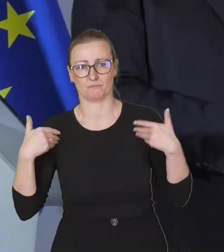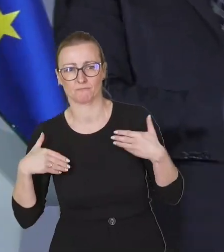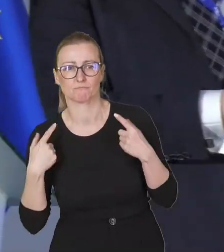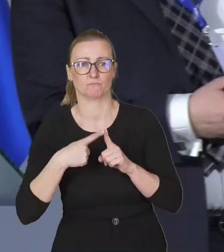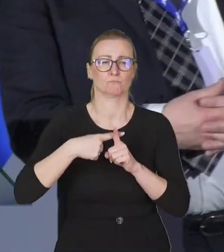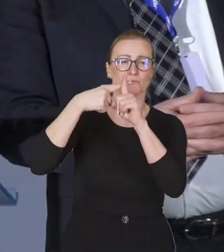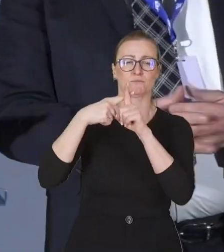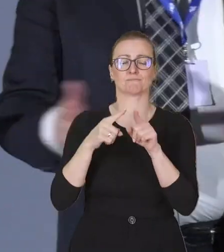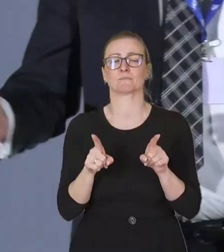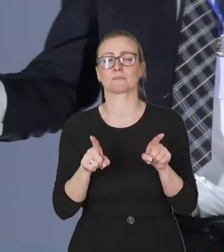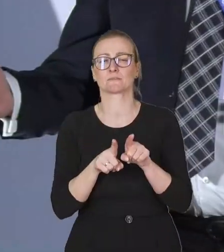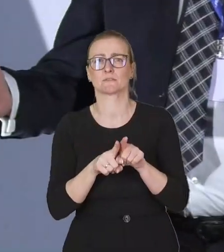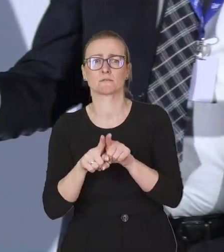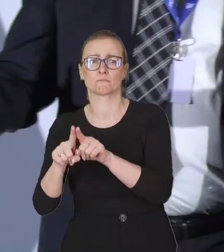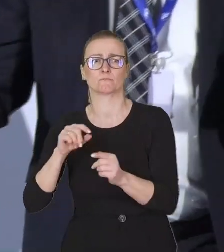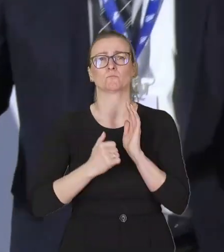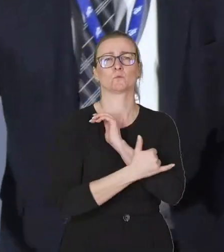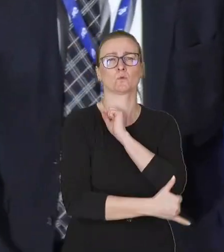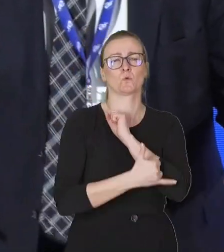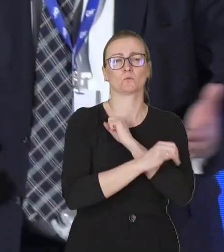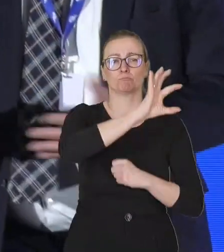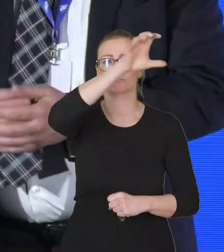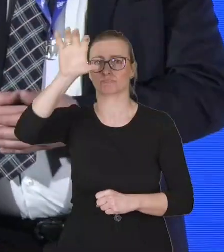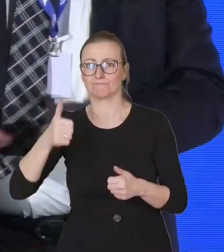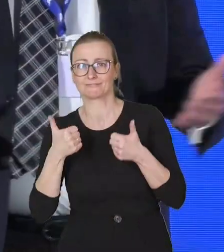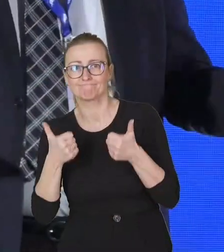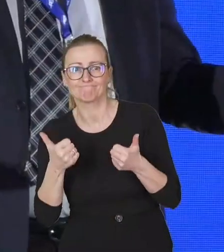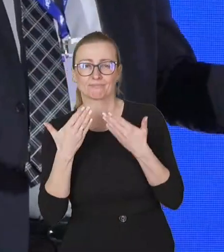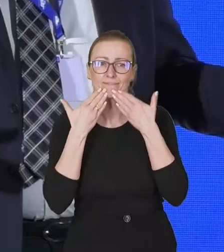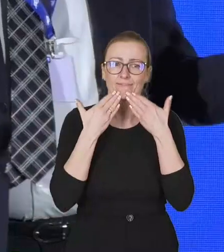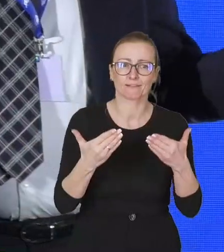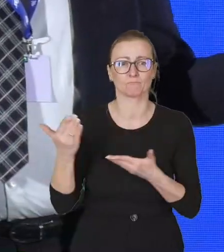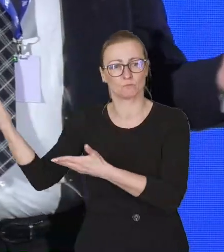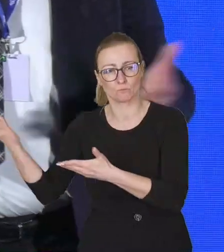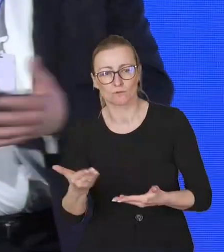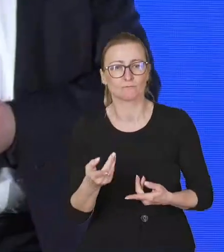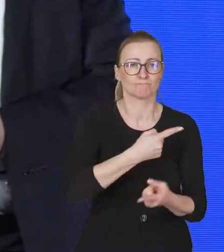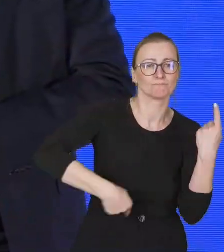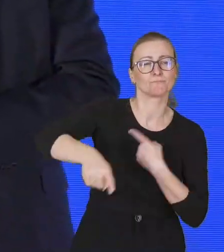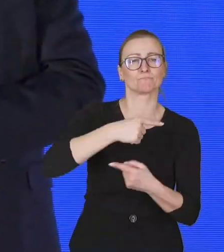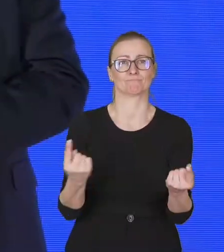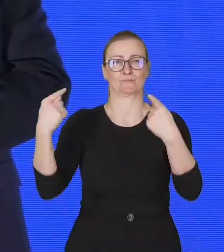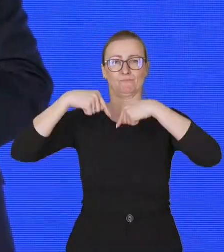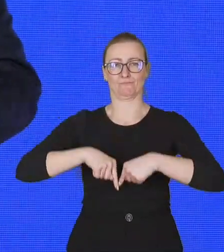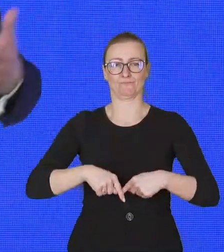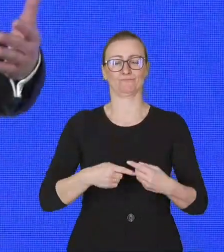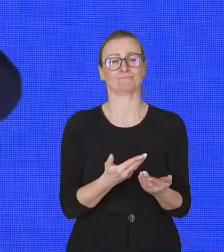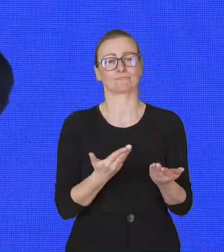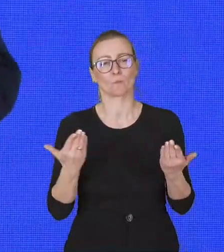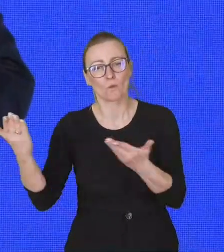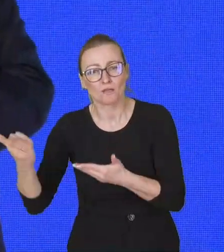Good afternoon, everybody. Ladies and gentlemen, distinguished panelists, distinguished guests, representatives of